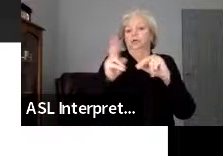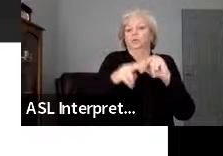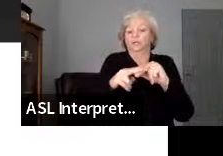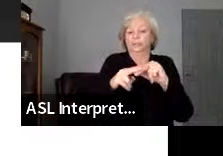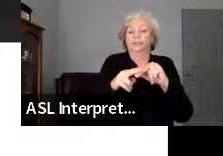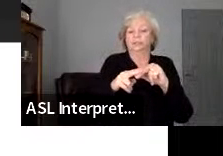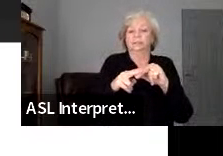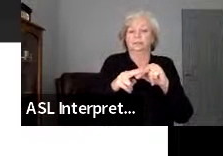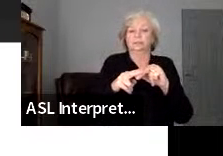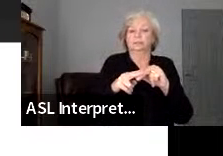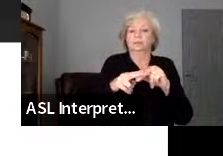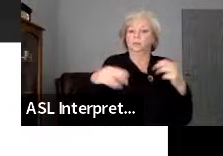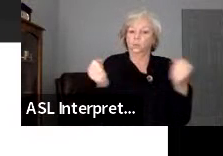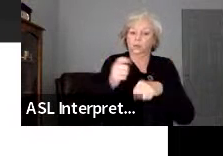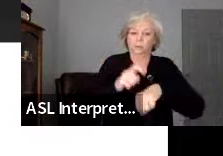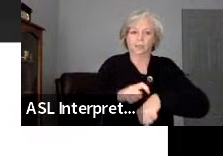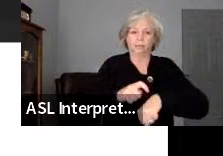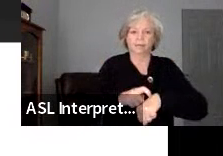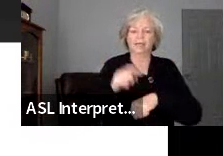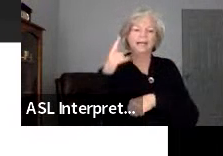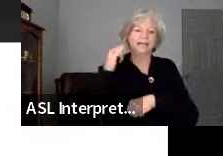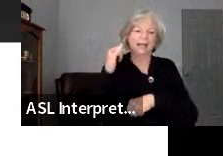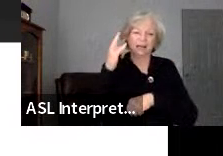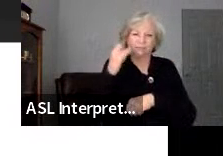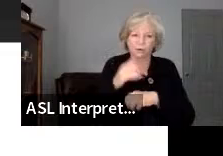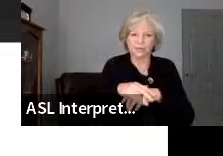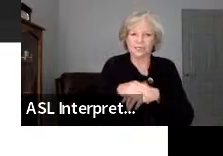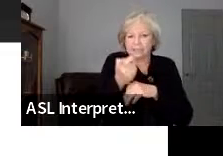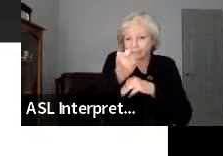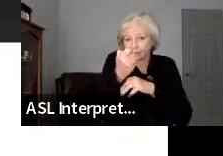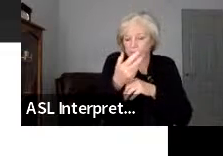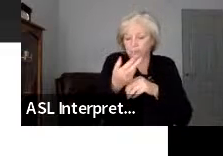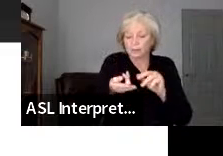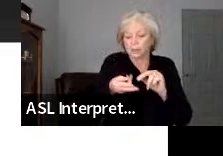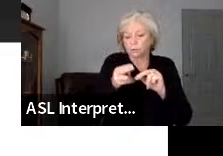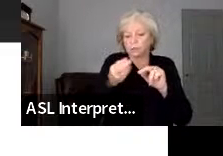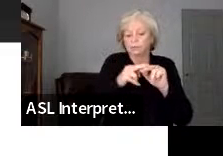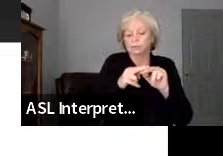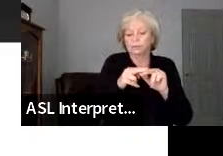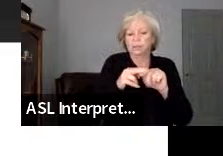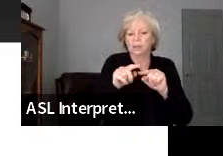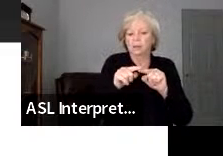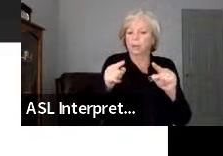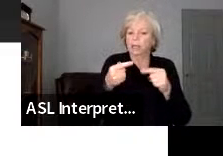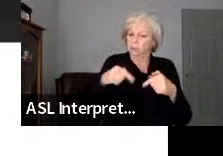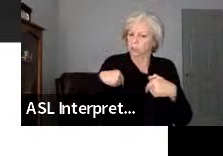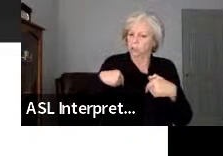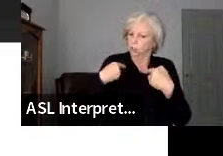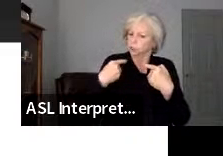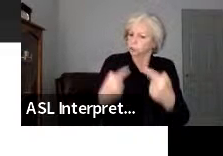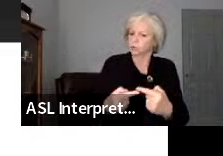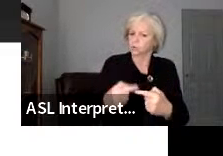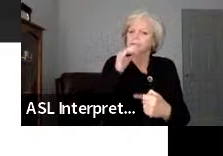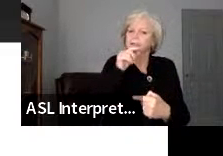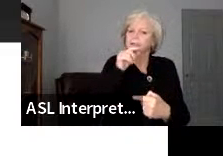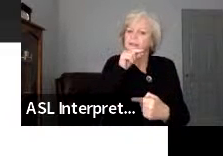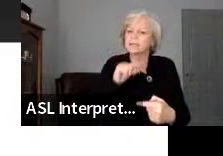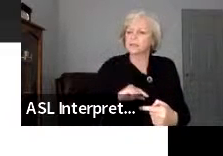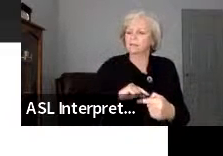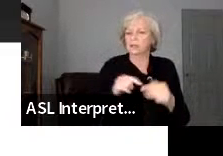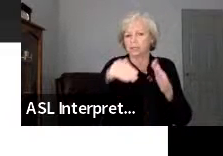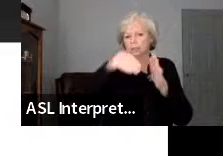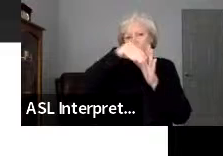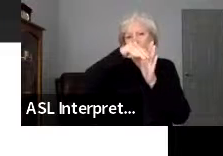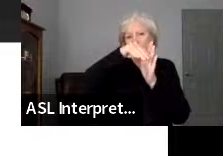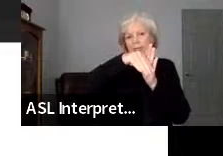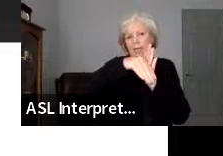starting to see some increases. Again, it's a little confusing because everything really went down during Thanksgiving while people were off,